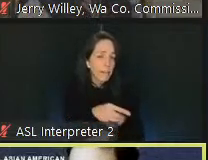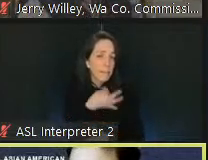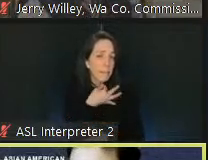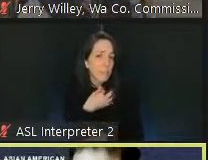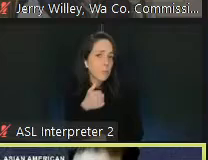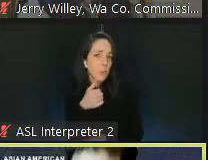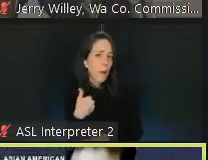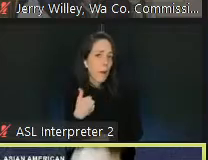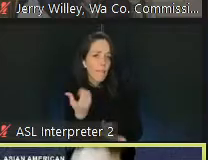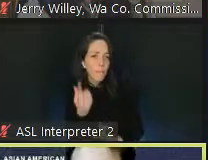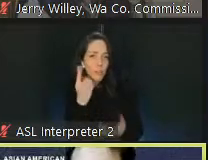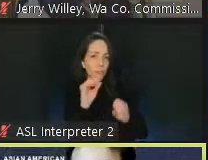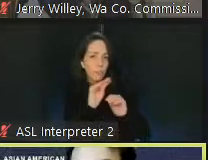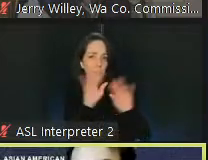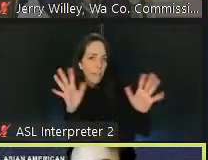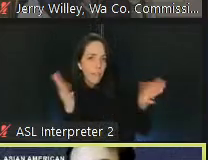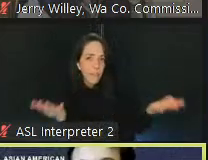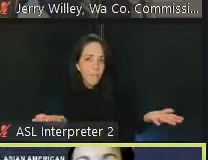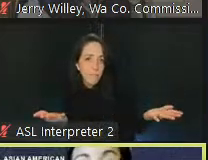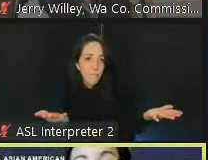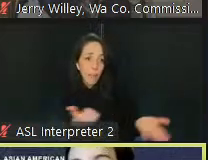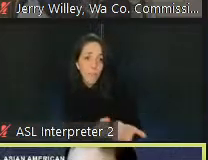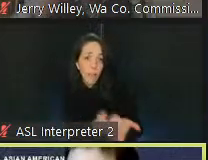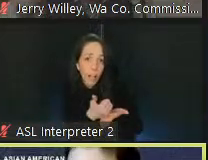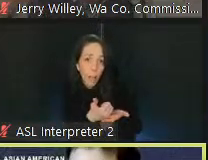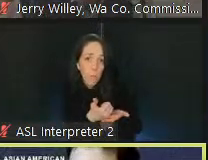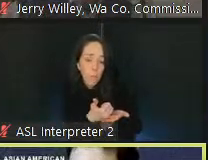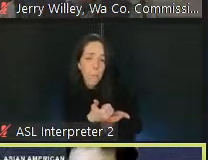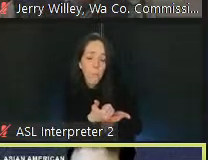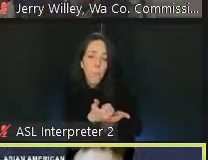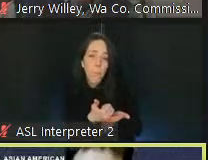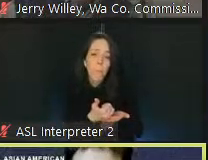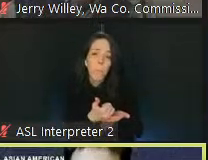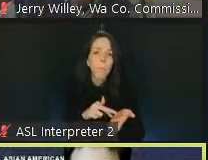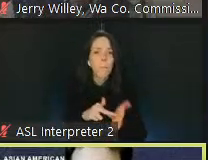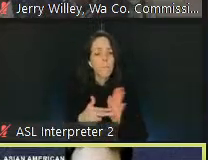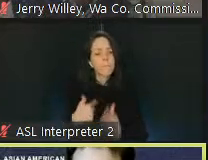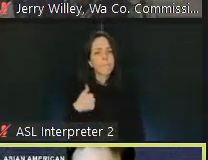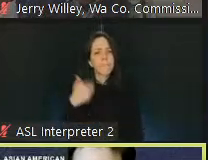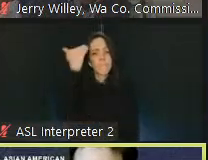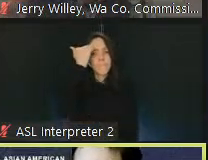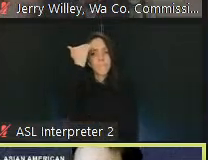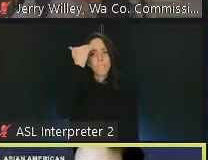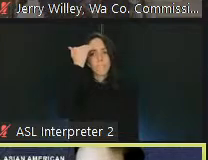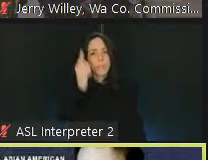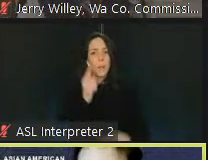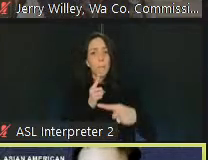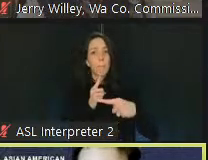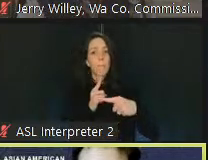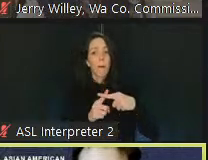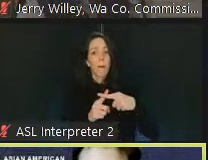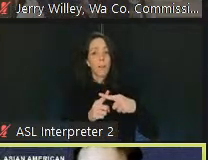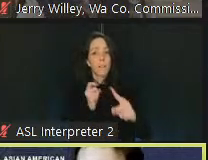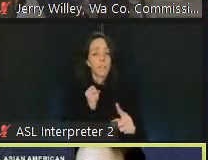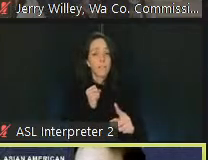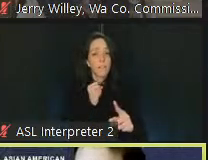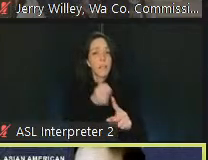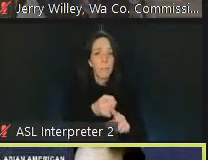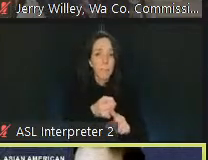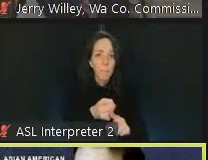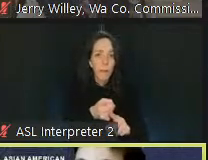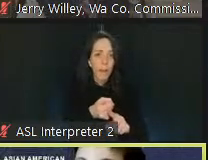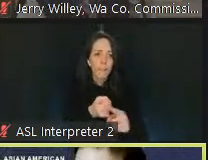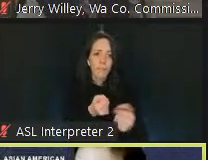have a feel for that. I know what a positive impact these